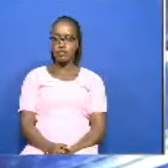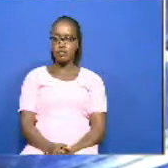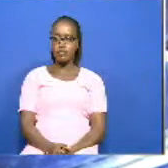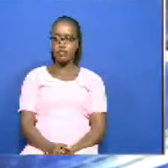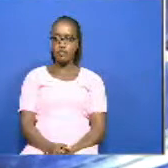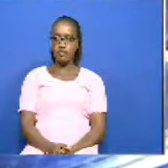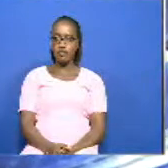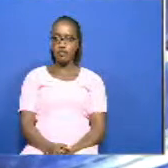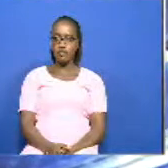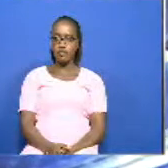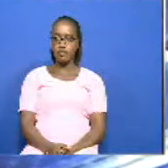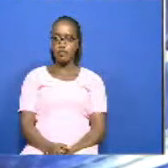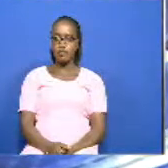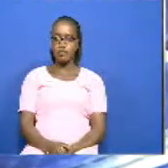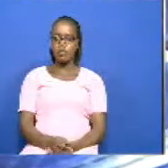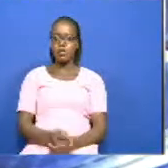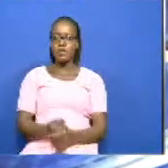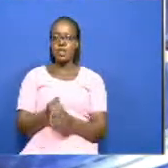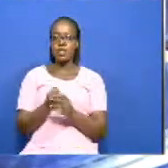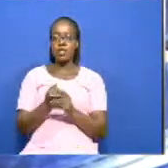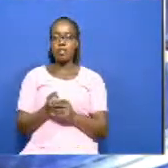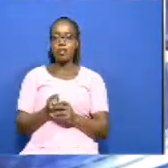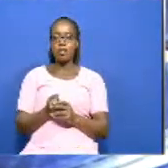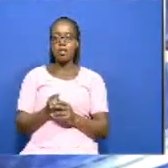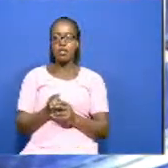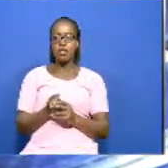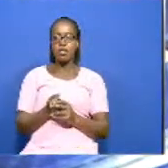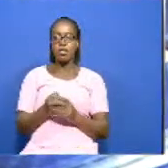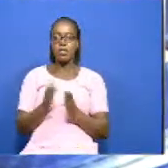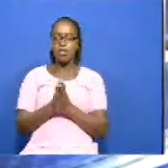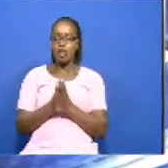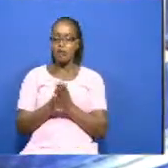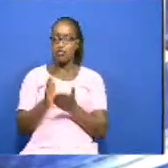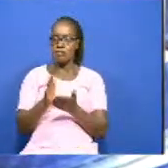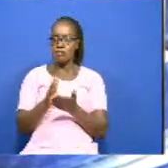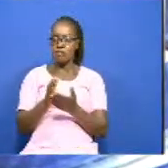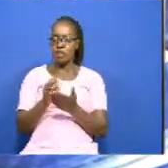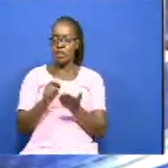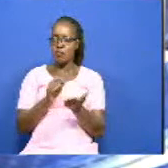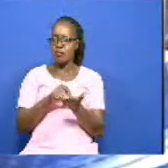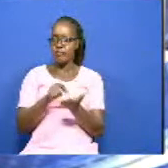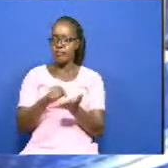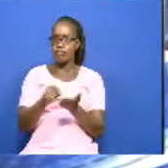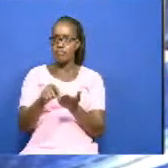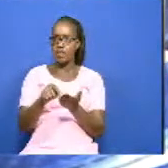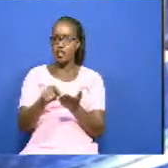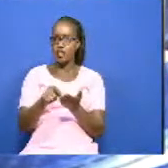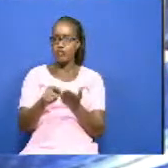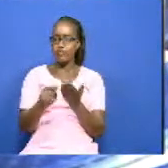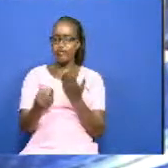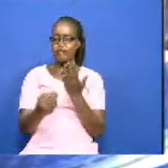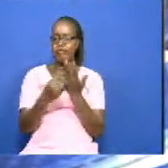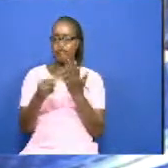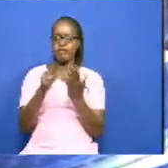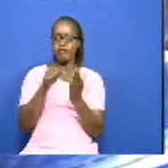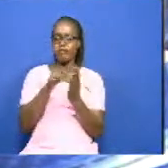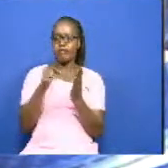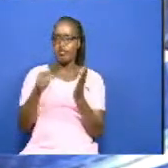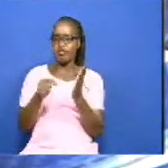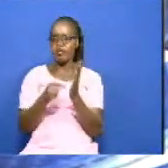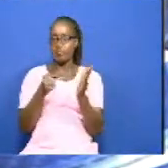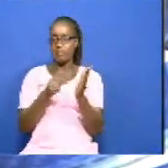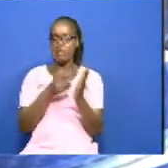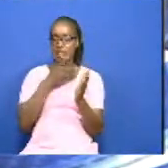Now, the cactus plant, scientifically known as Optonia stricta or prickly pear, which grows in the arid